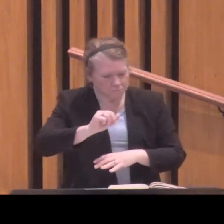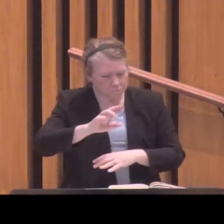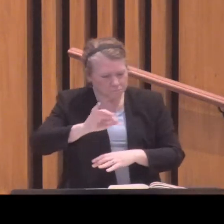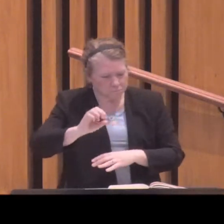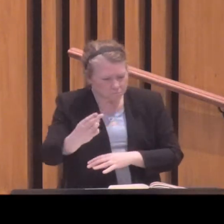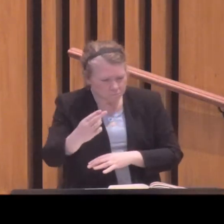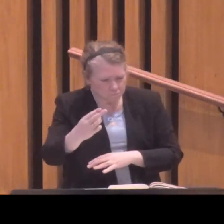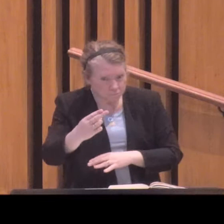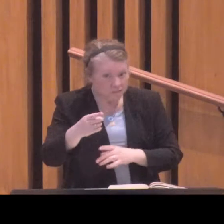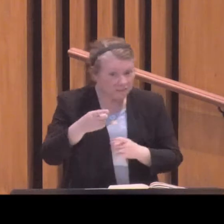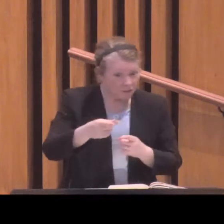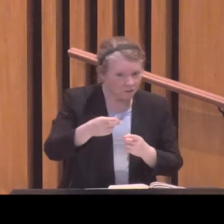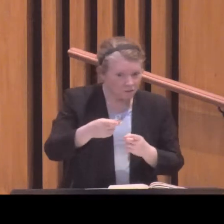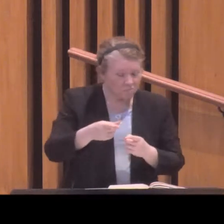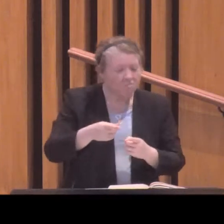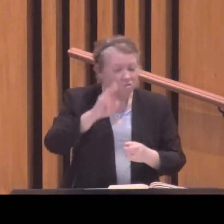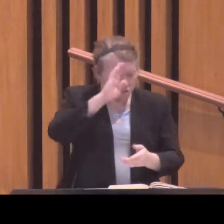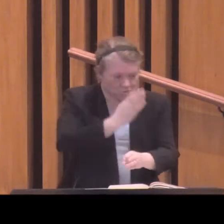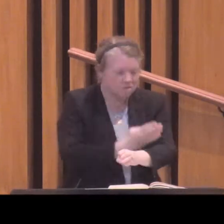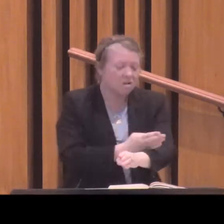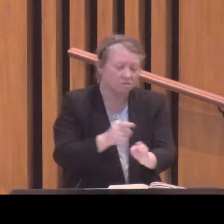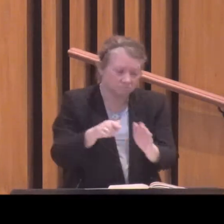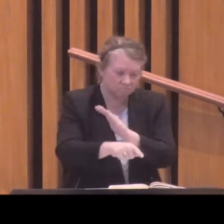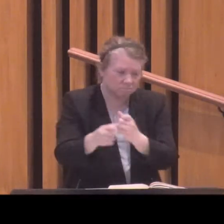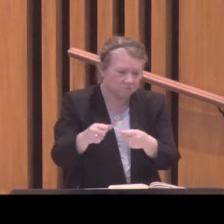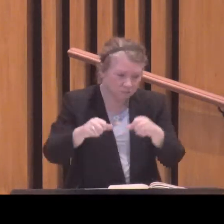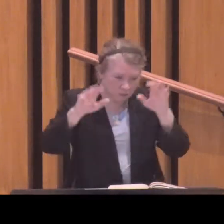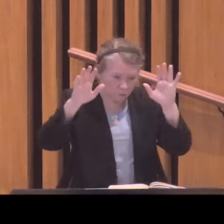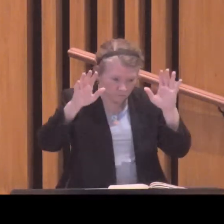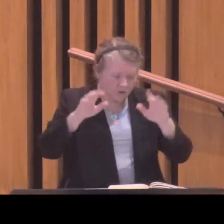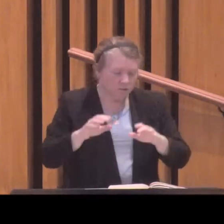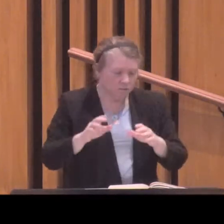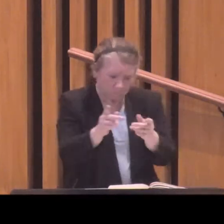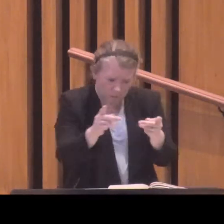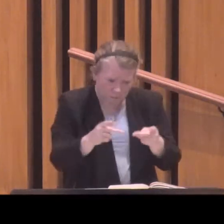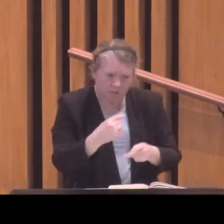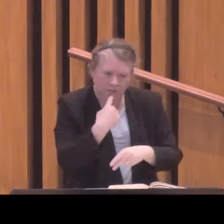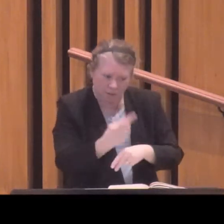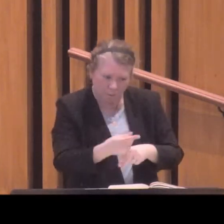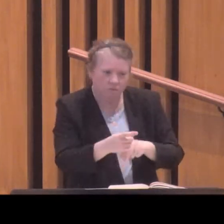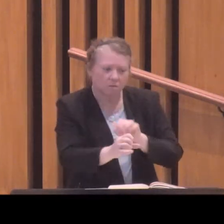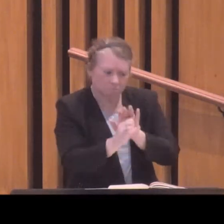as a holocaust on a height that I will point out to you.